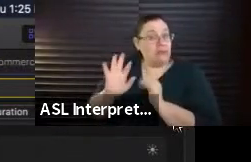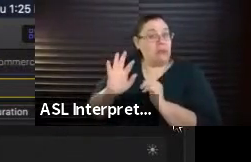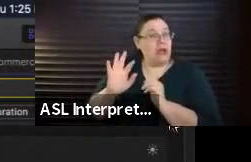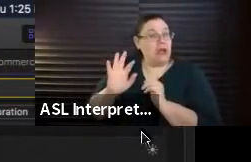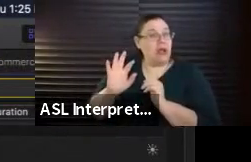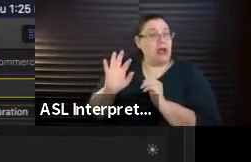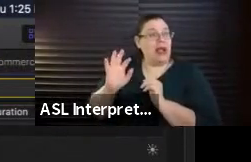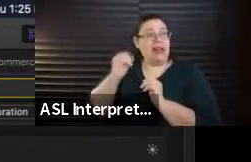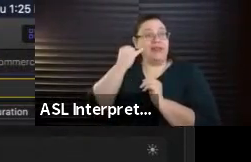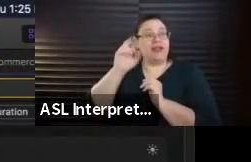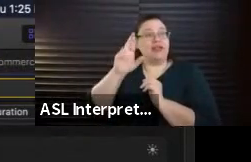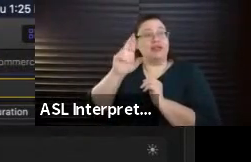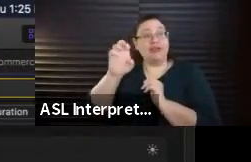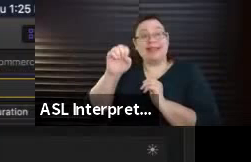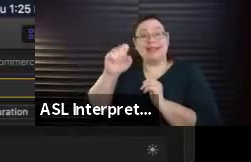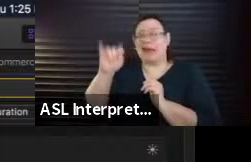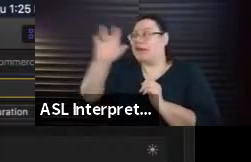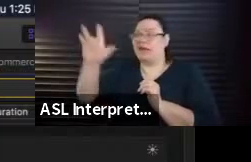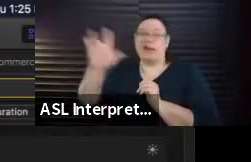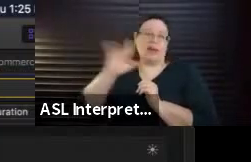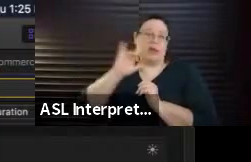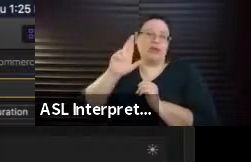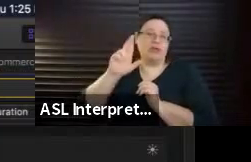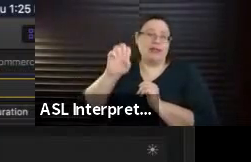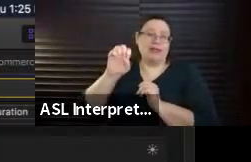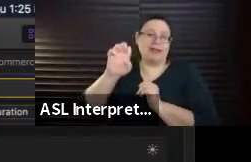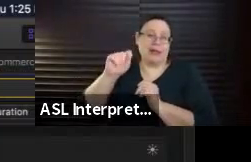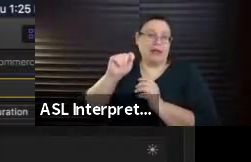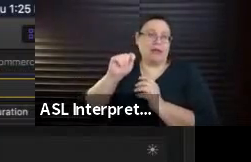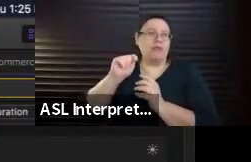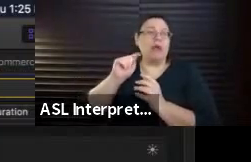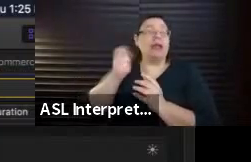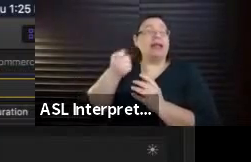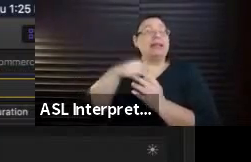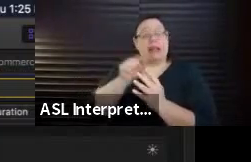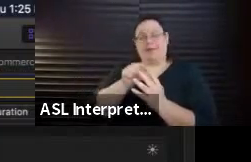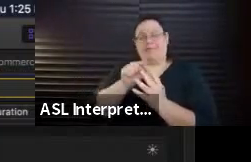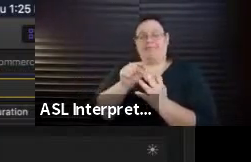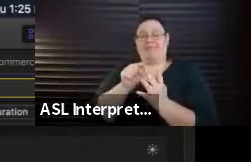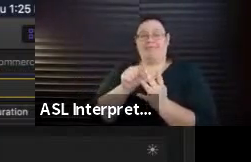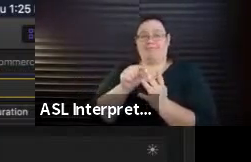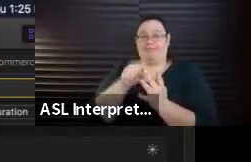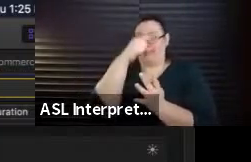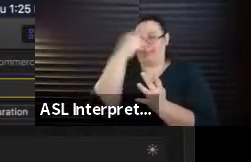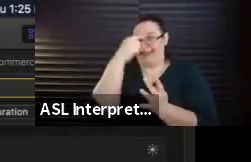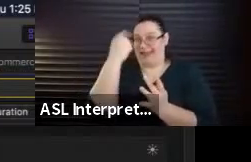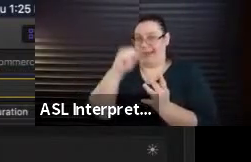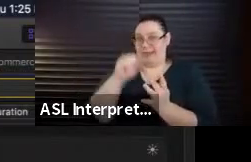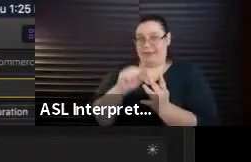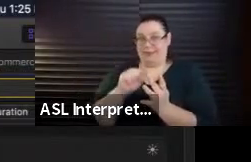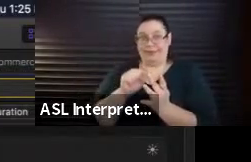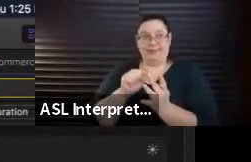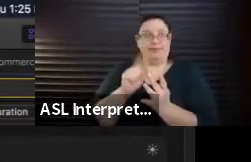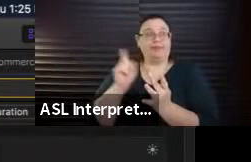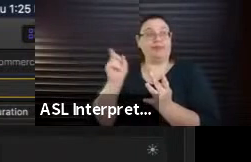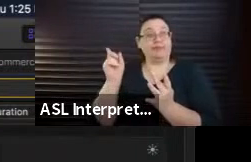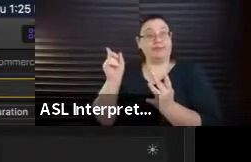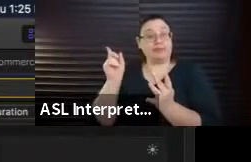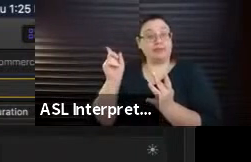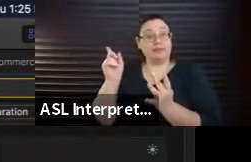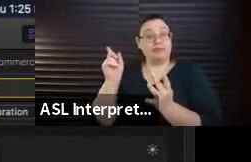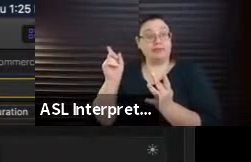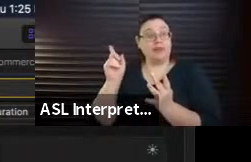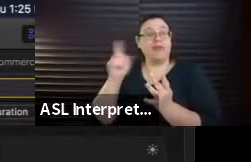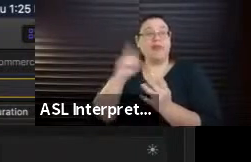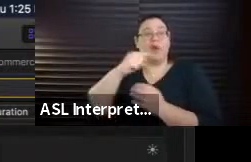that little button up there. And we're going to start with the black puck, and this is going to help set your black